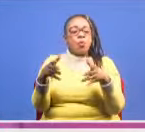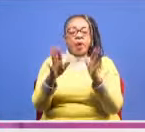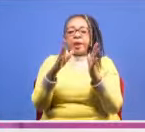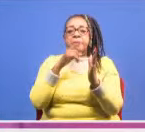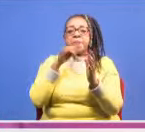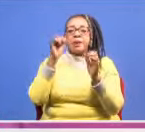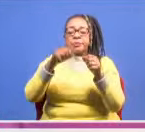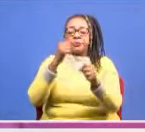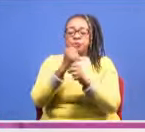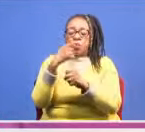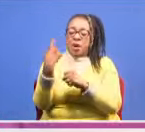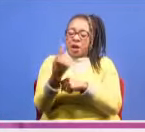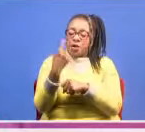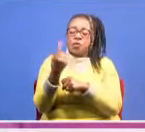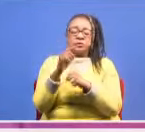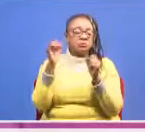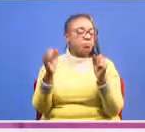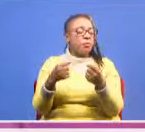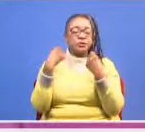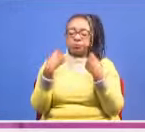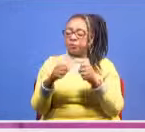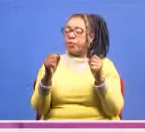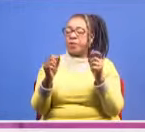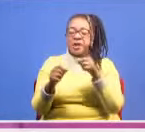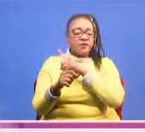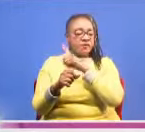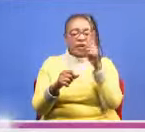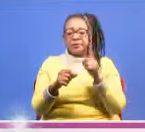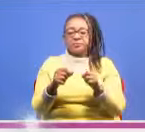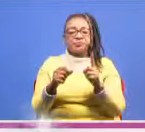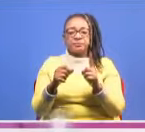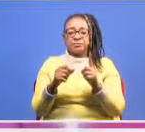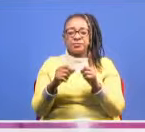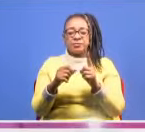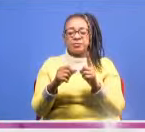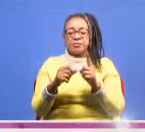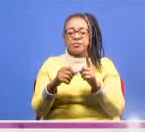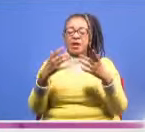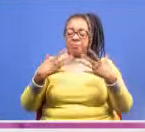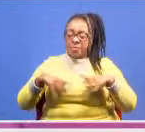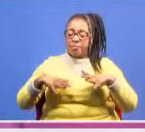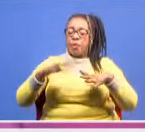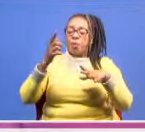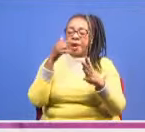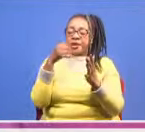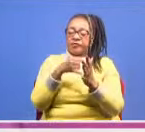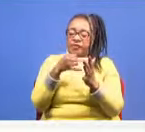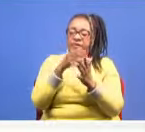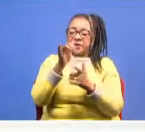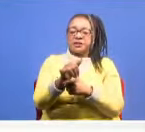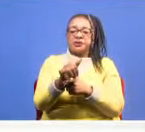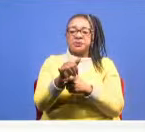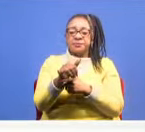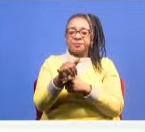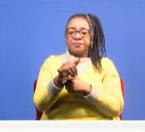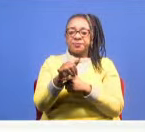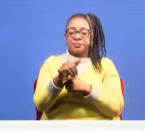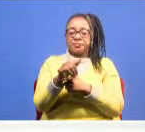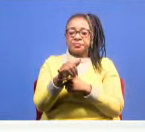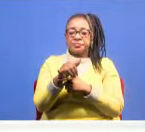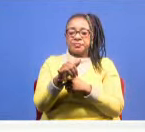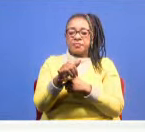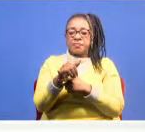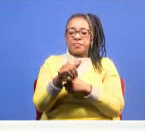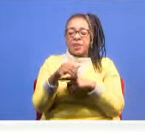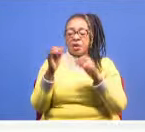this alone. It is not possible, and it can never be possible. There are people who are involved in it. Are you able to